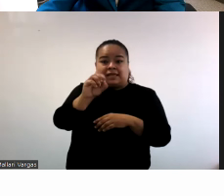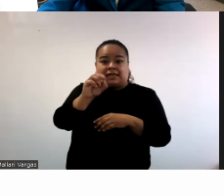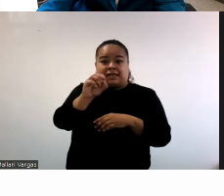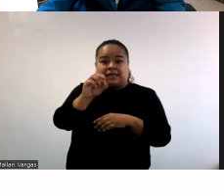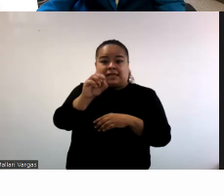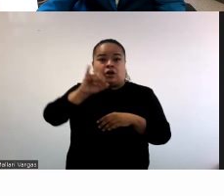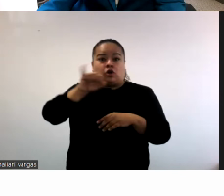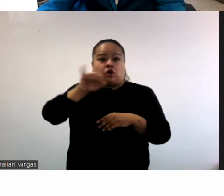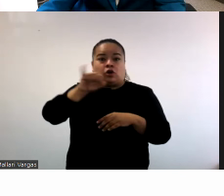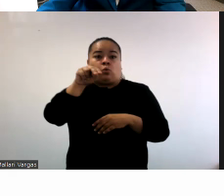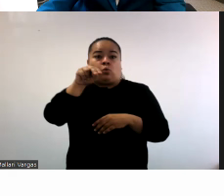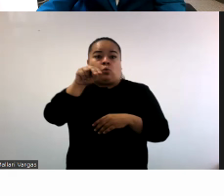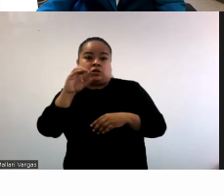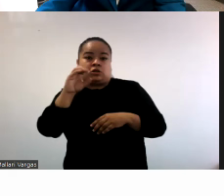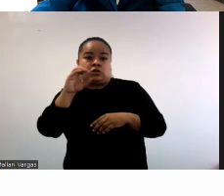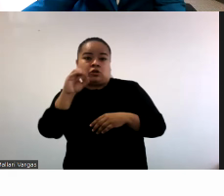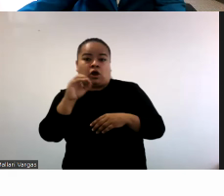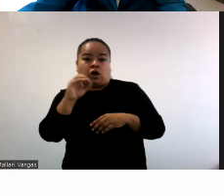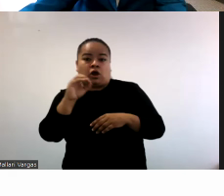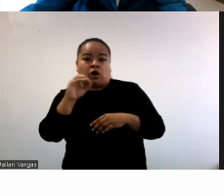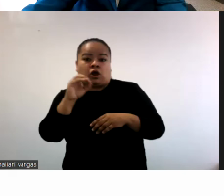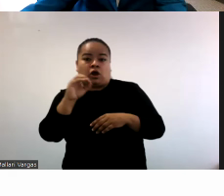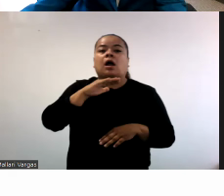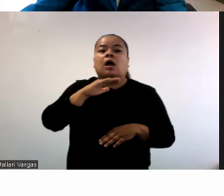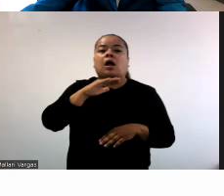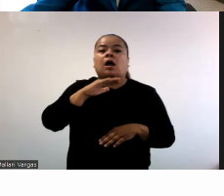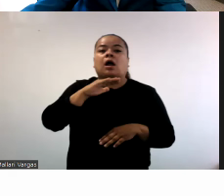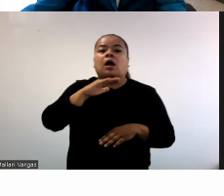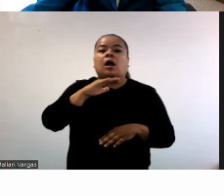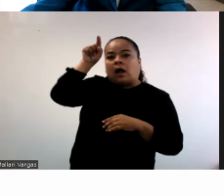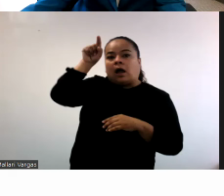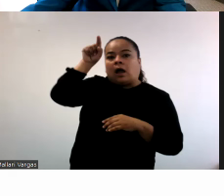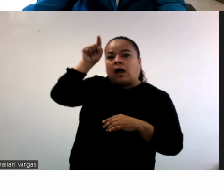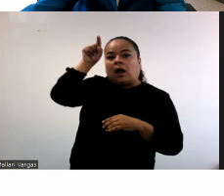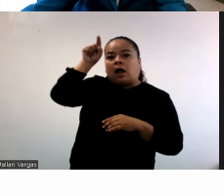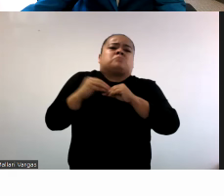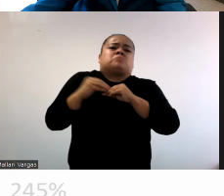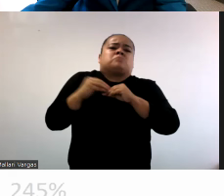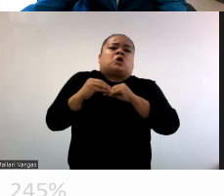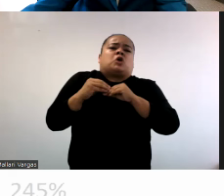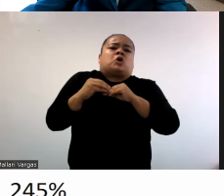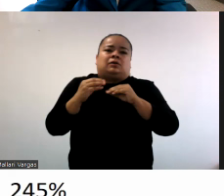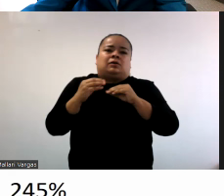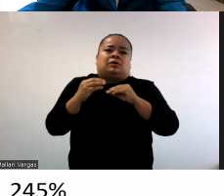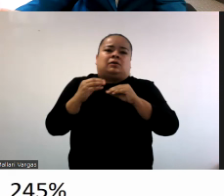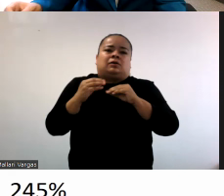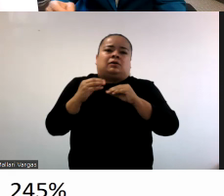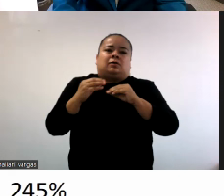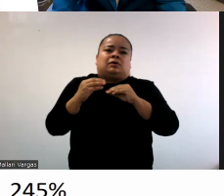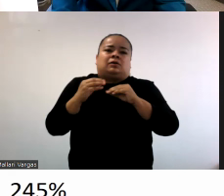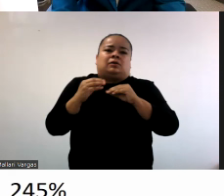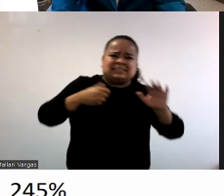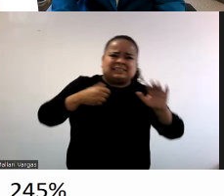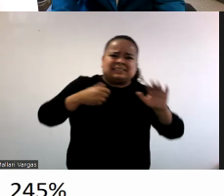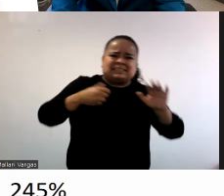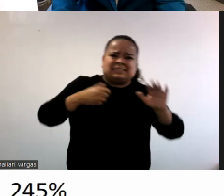cases in Germany and Italy mainly have duplicated in the past week. And at the